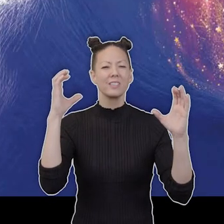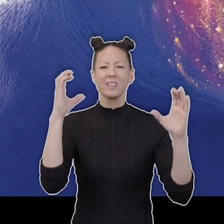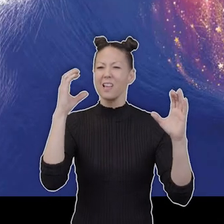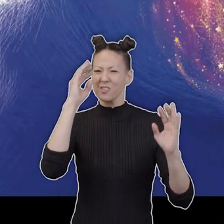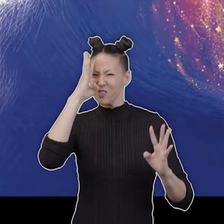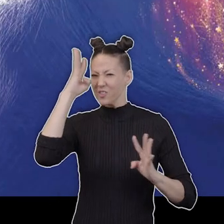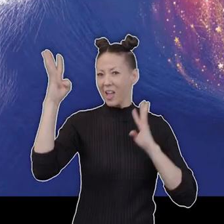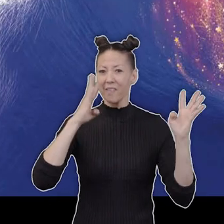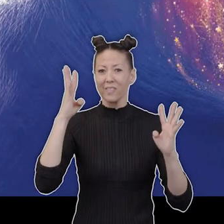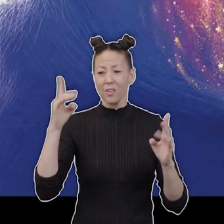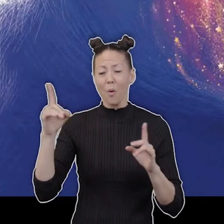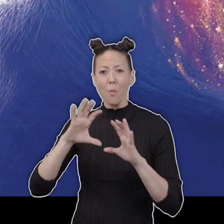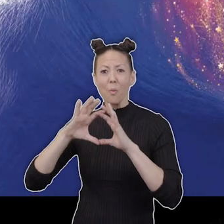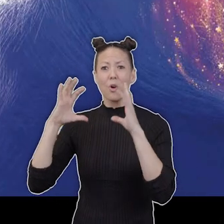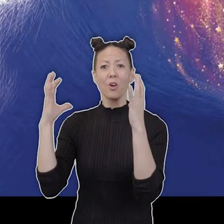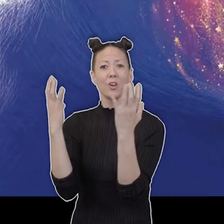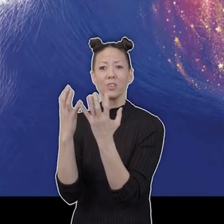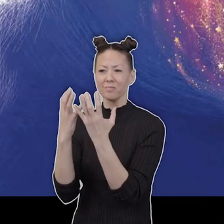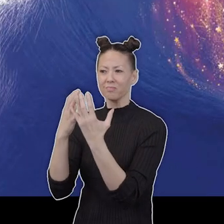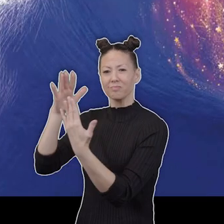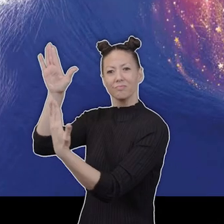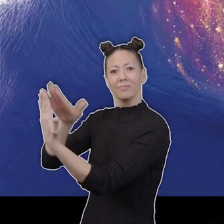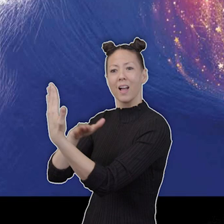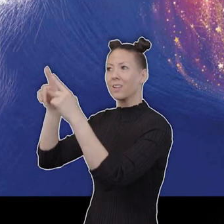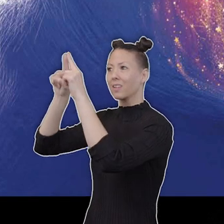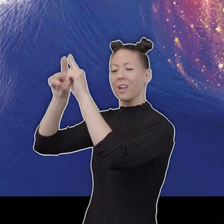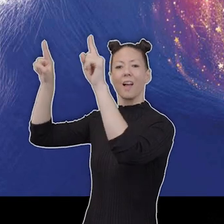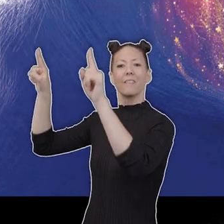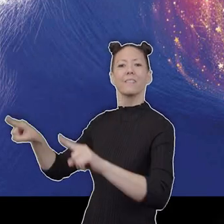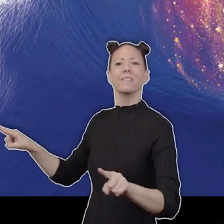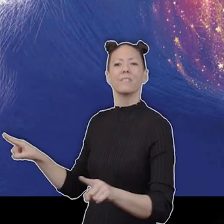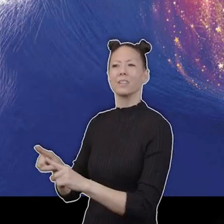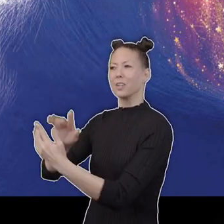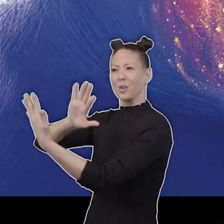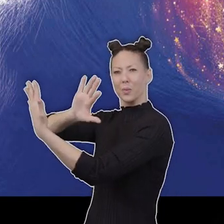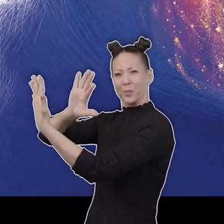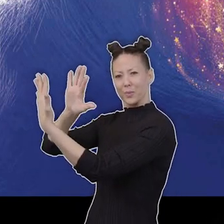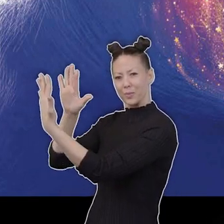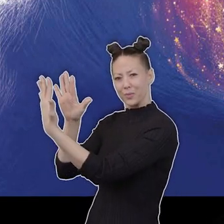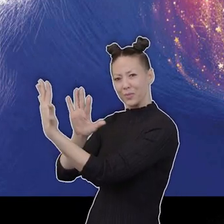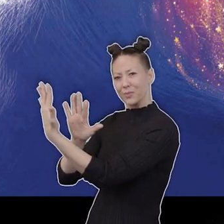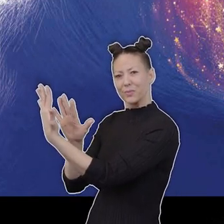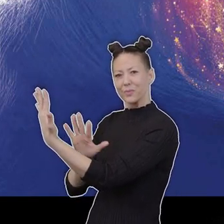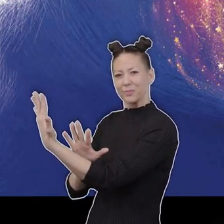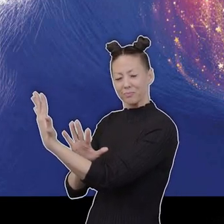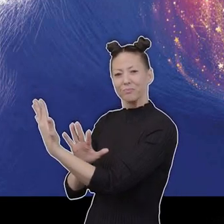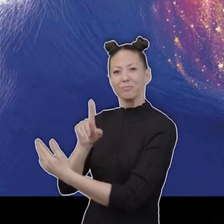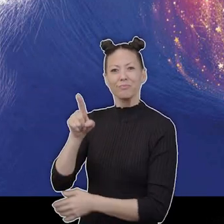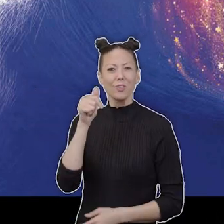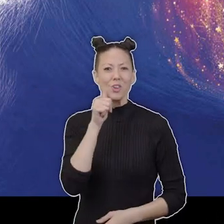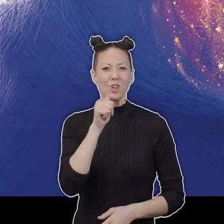and creativity, for the world is a canvas to paint your masterpiece.